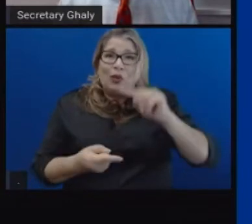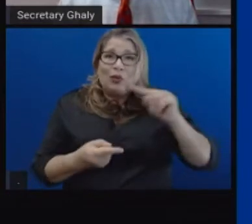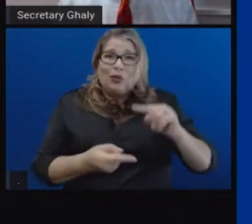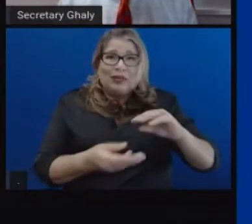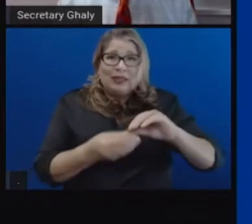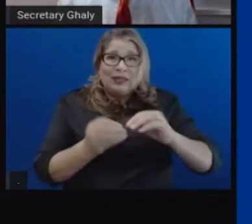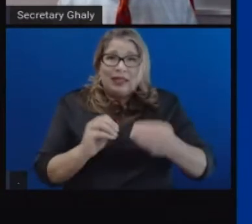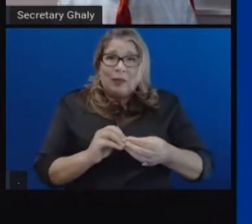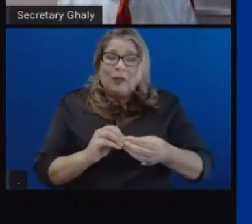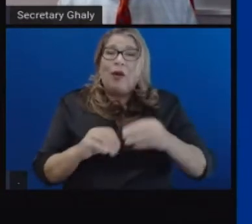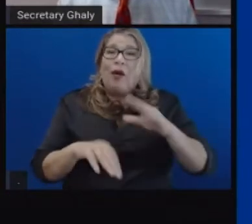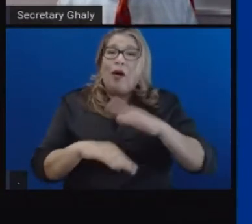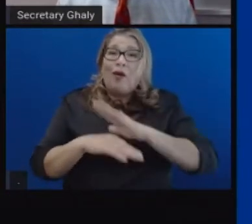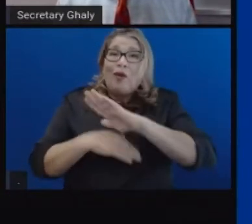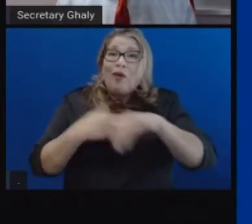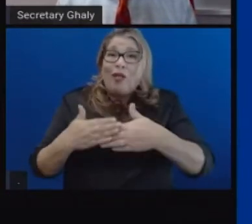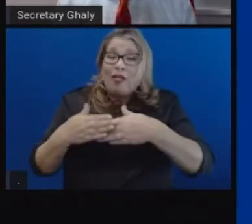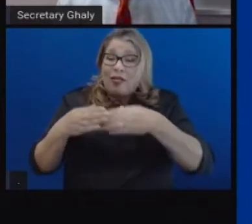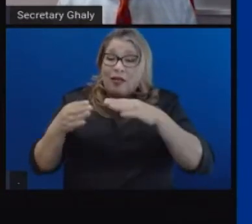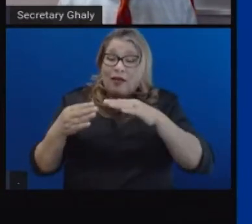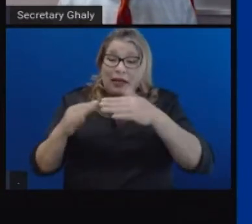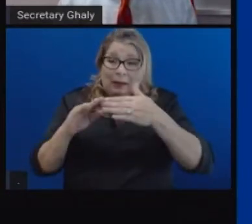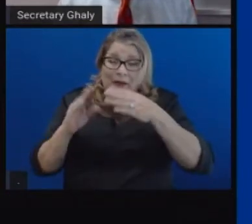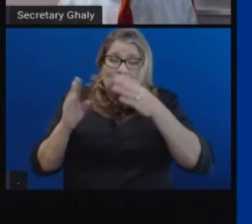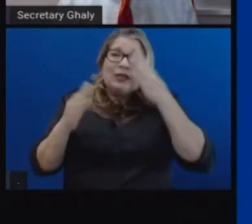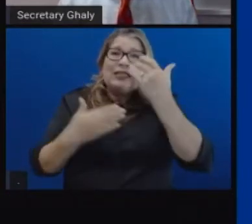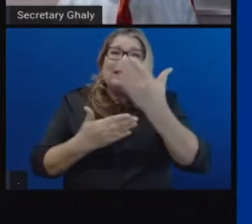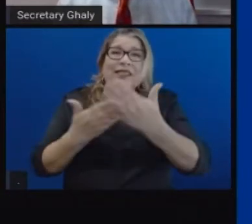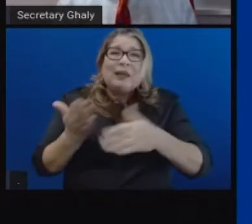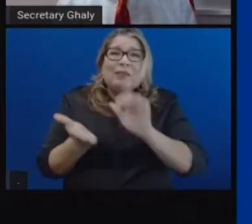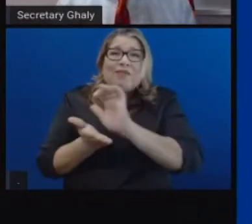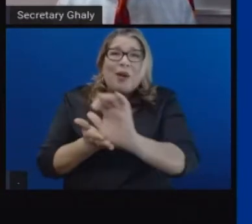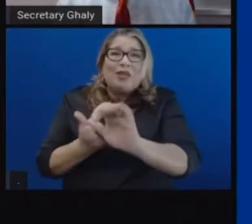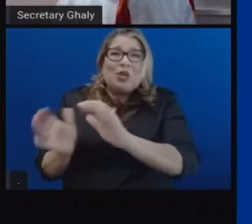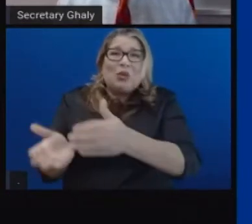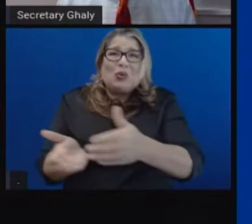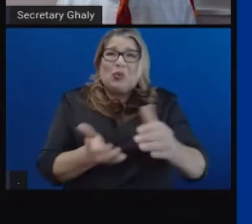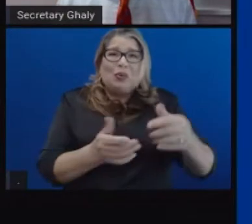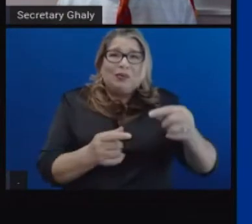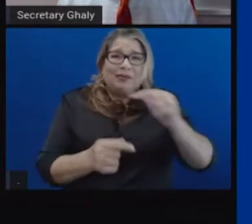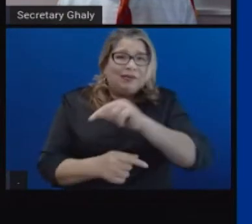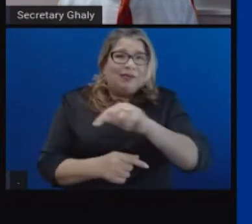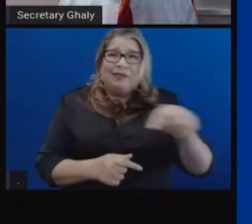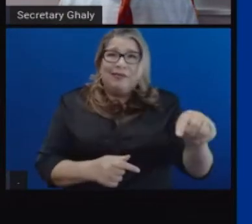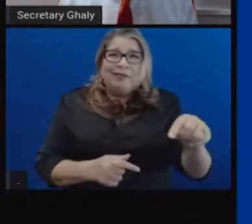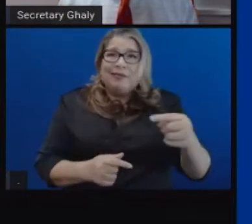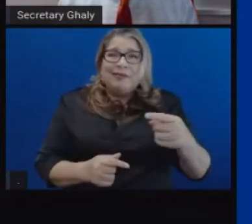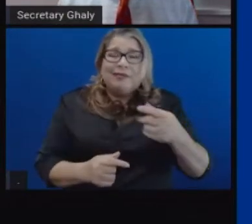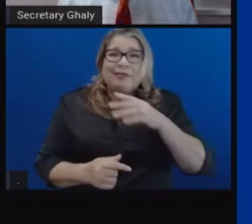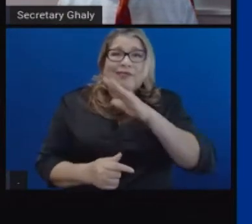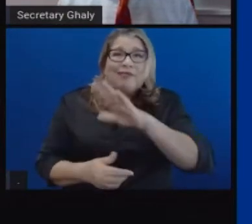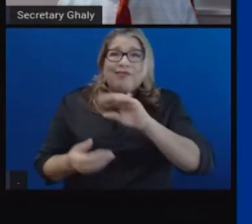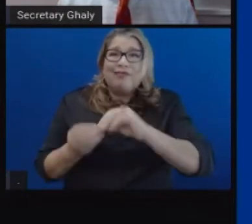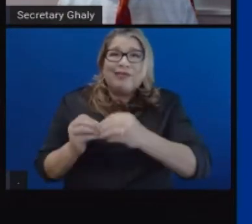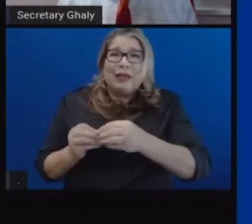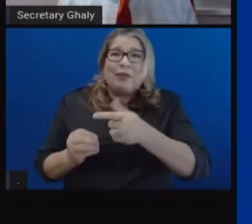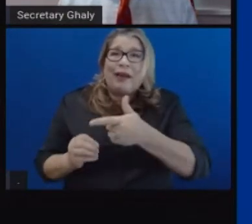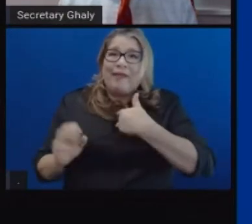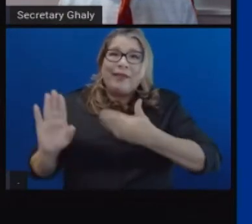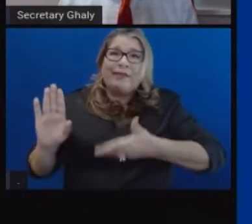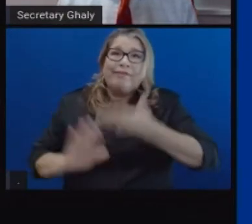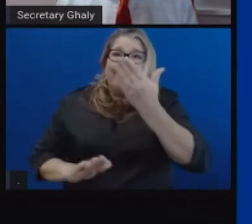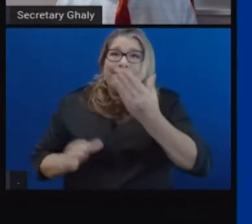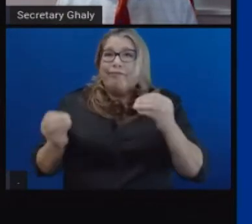a disproportionate impact of COVID on the entire on the entire